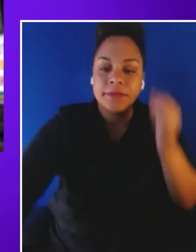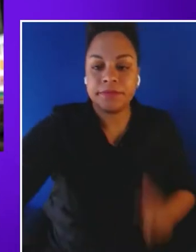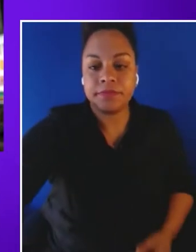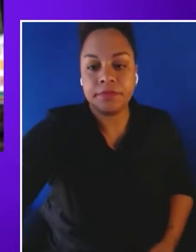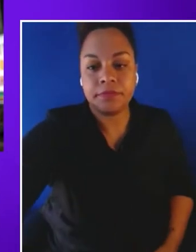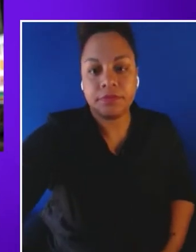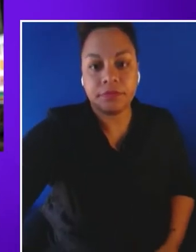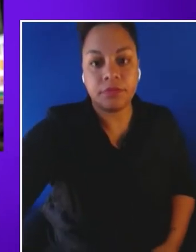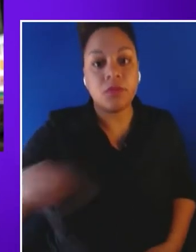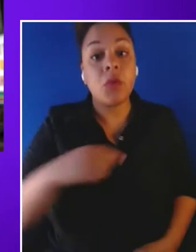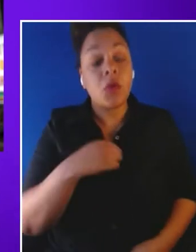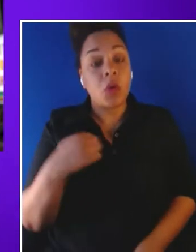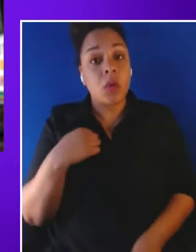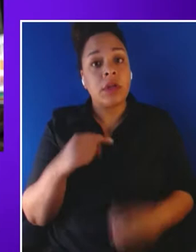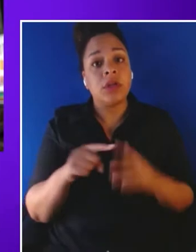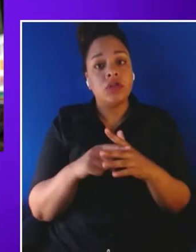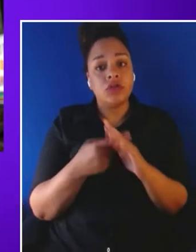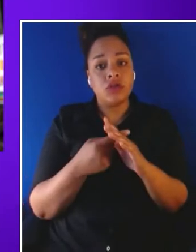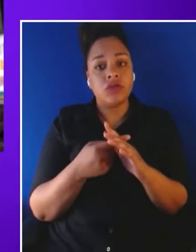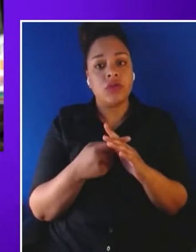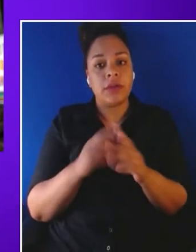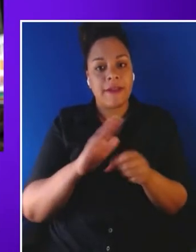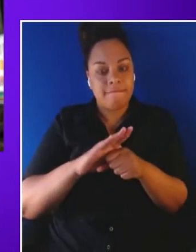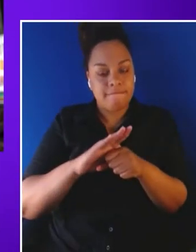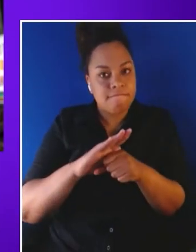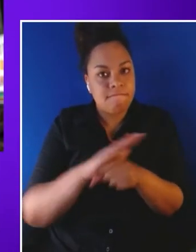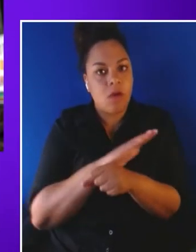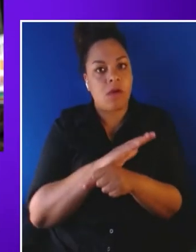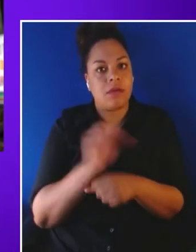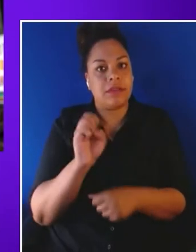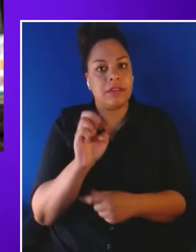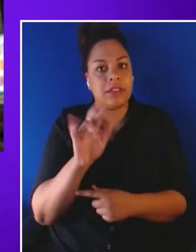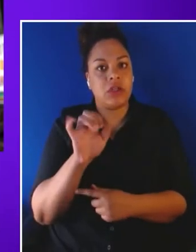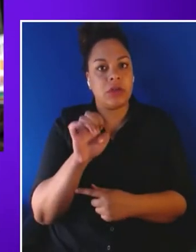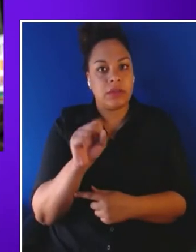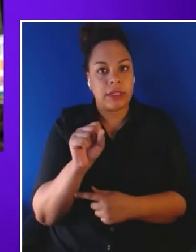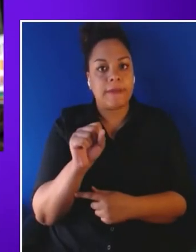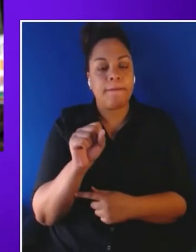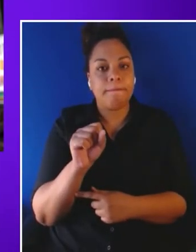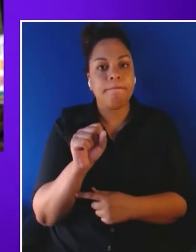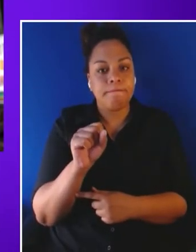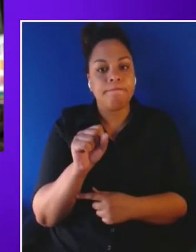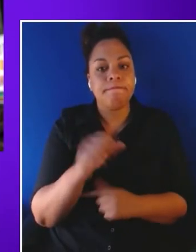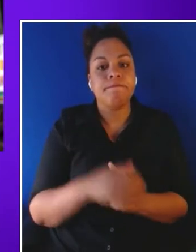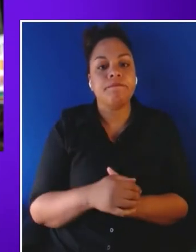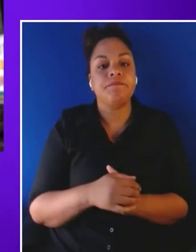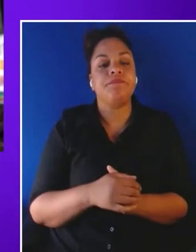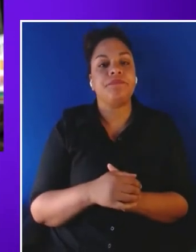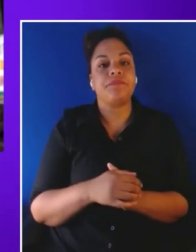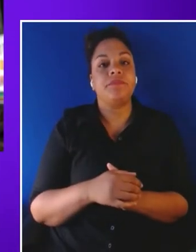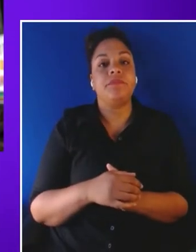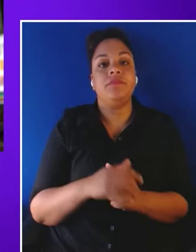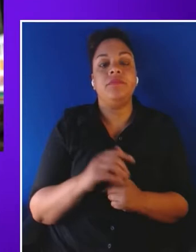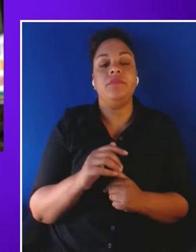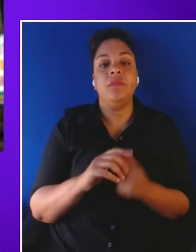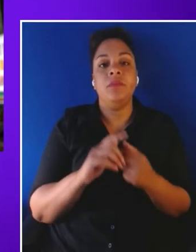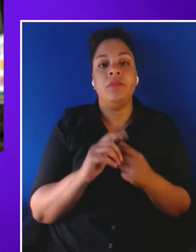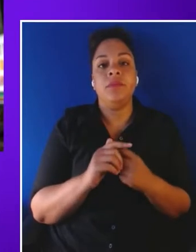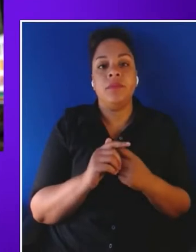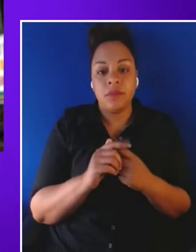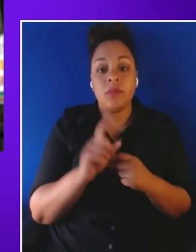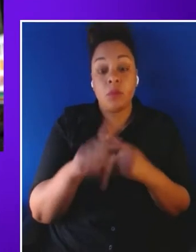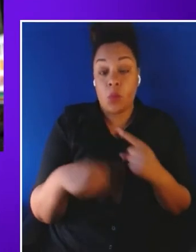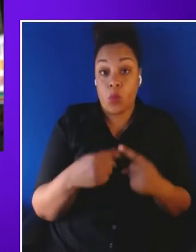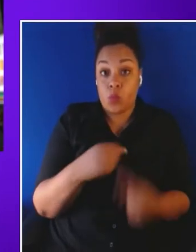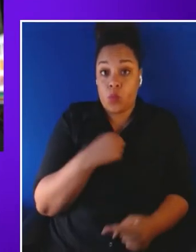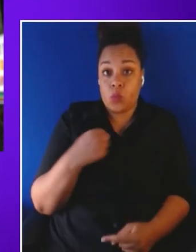we started to do the full series. The full series, what we understand when we did the